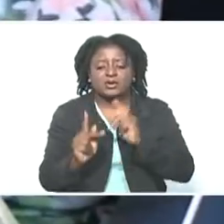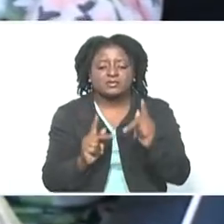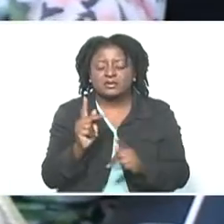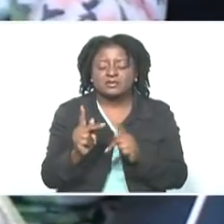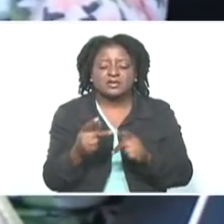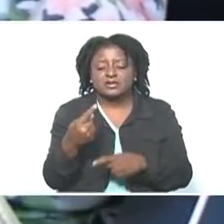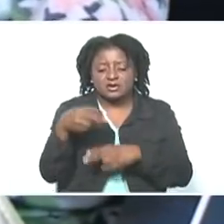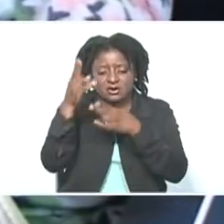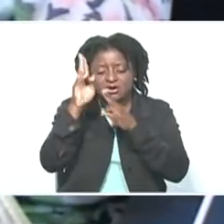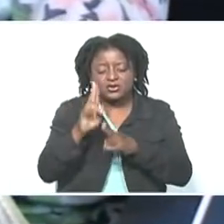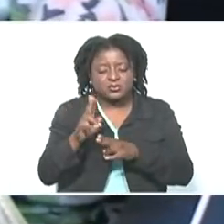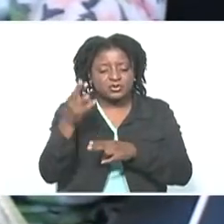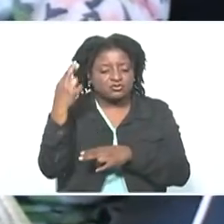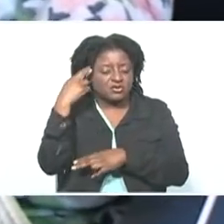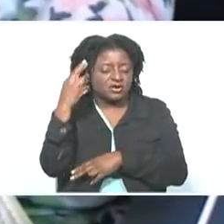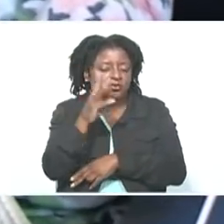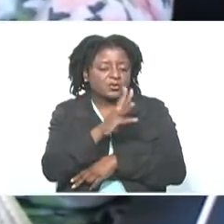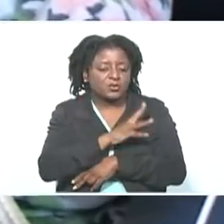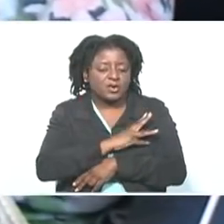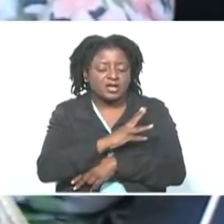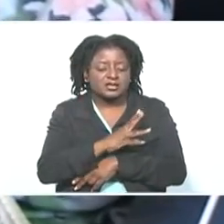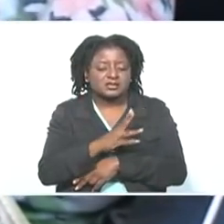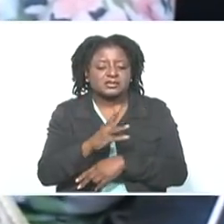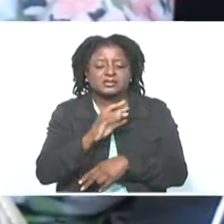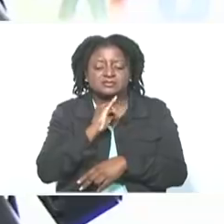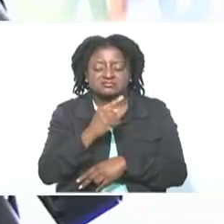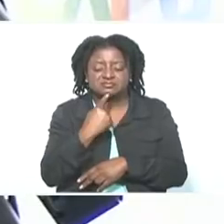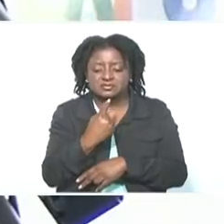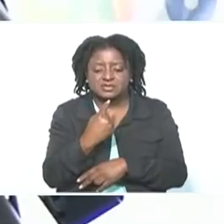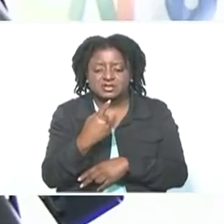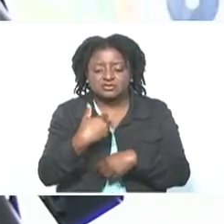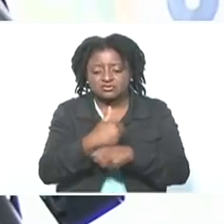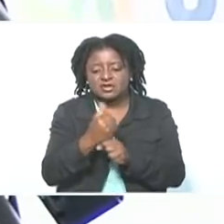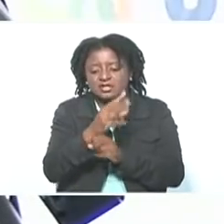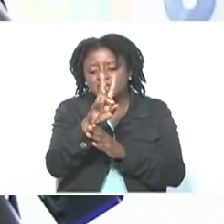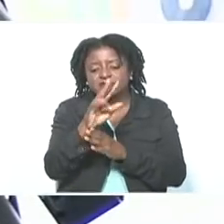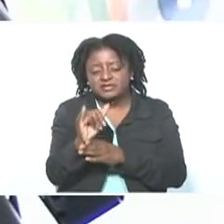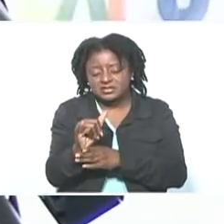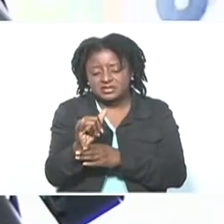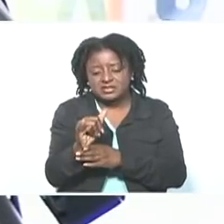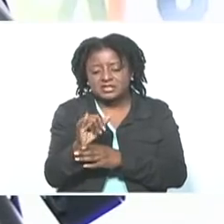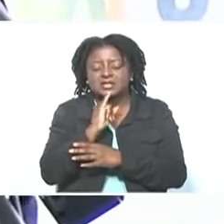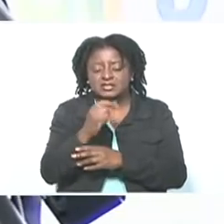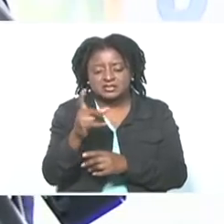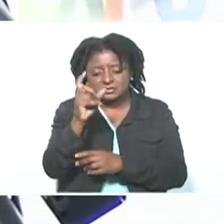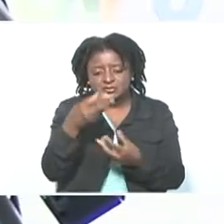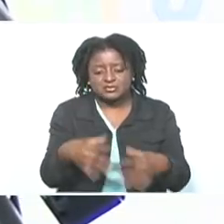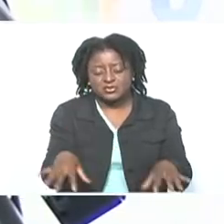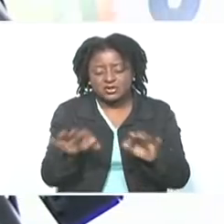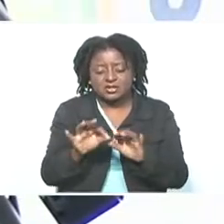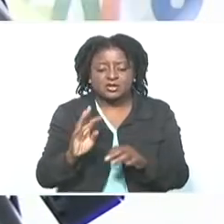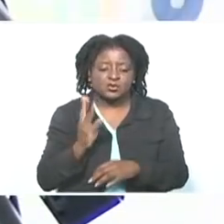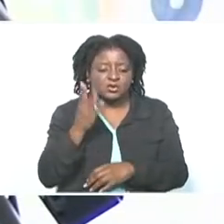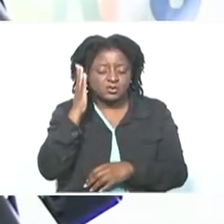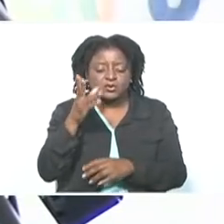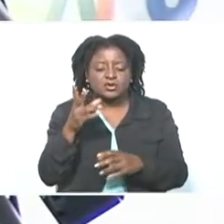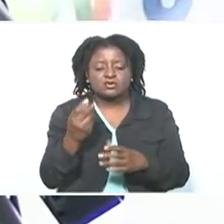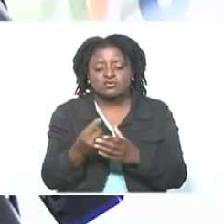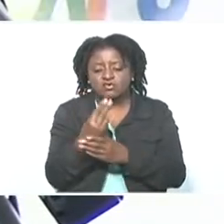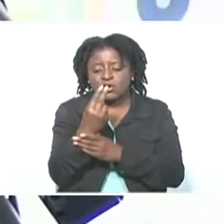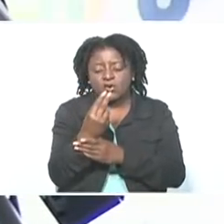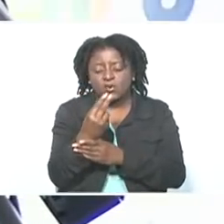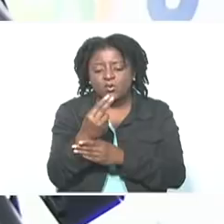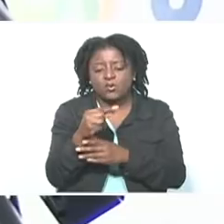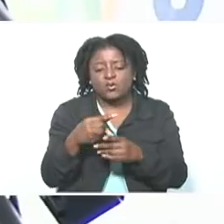the Honorable Renwood Wells, innovation is a must. We will not only grow products that can feed our nation, but